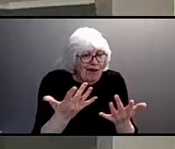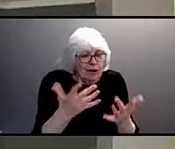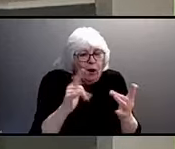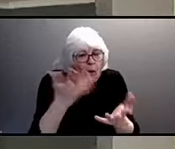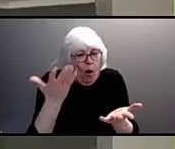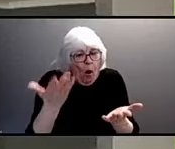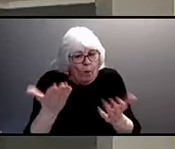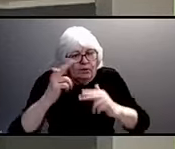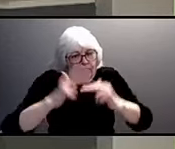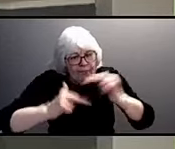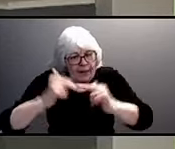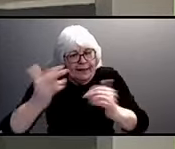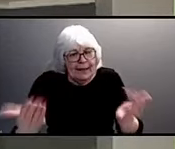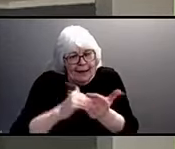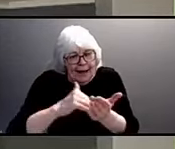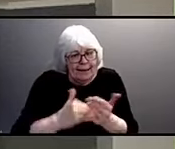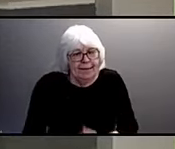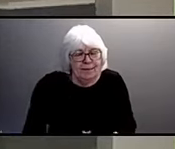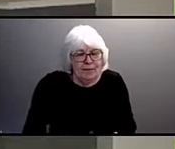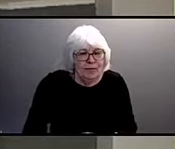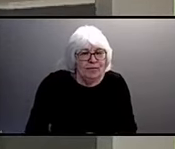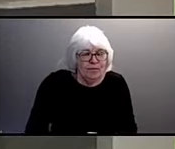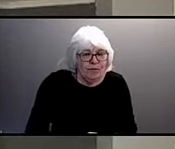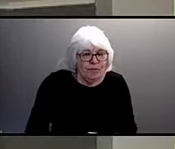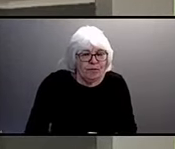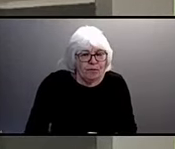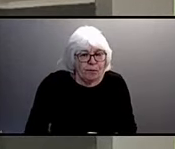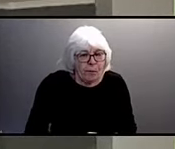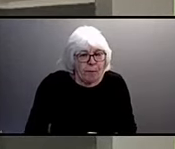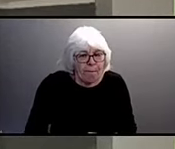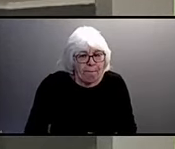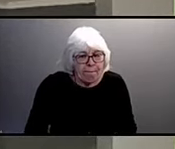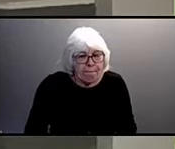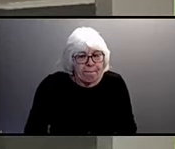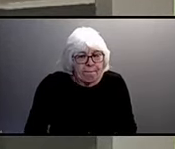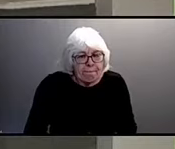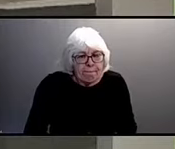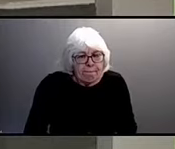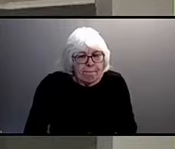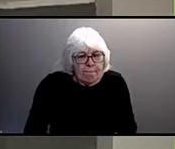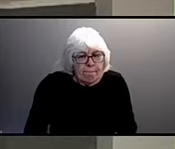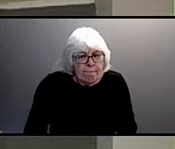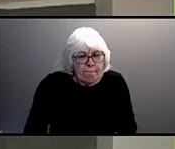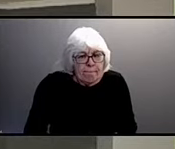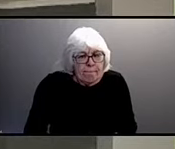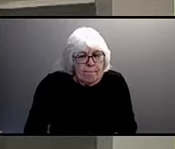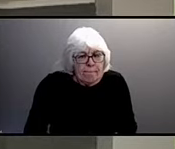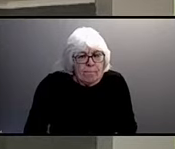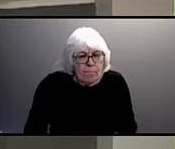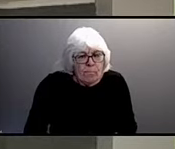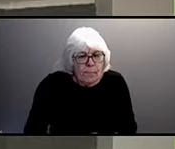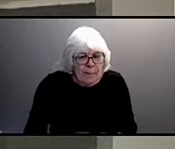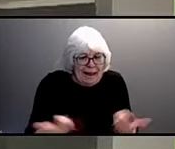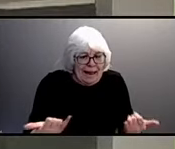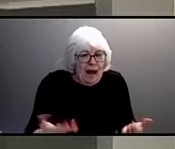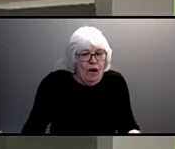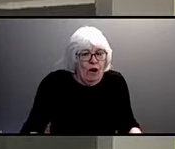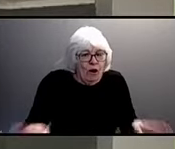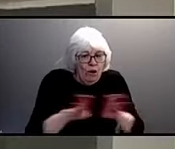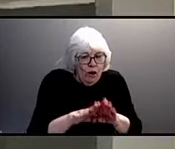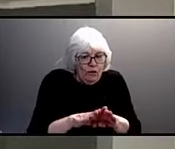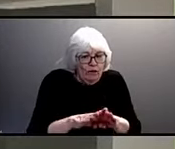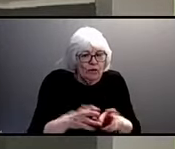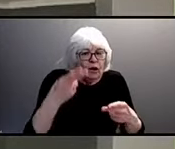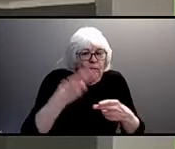as needed. What he said? I just want to, in closing, very briefly just say that, you know, this last